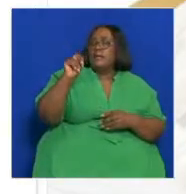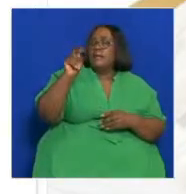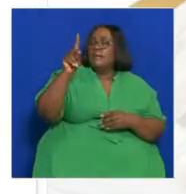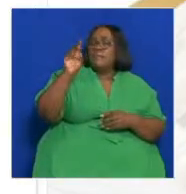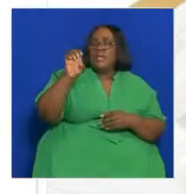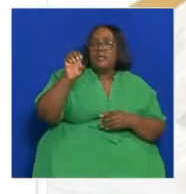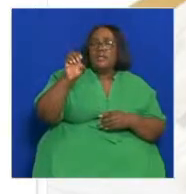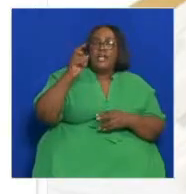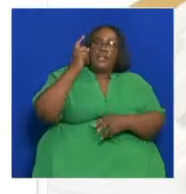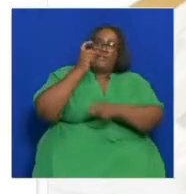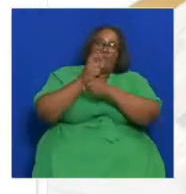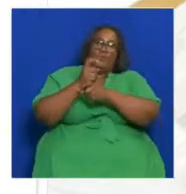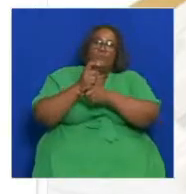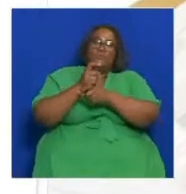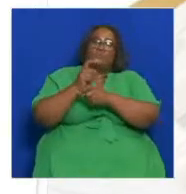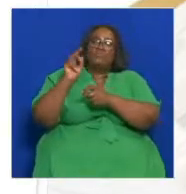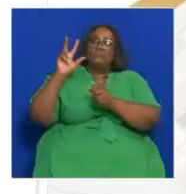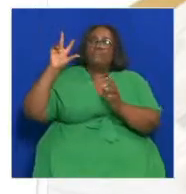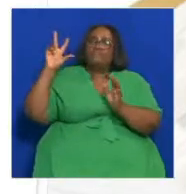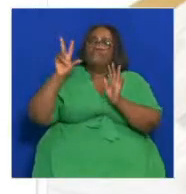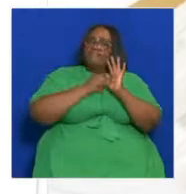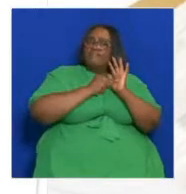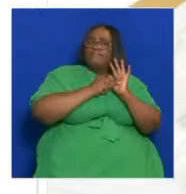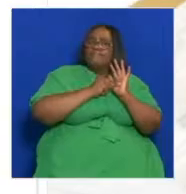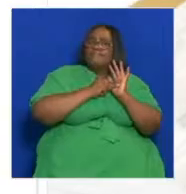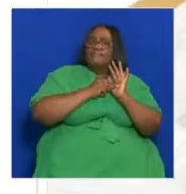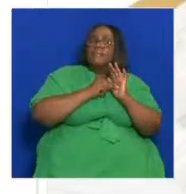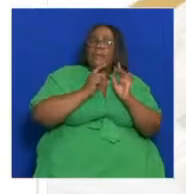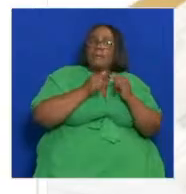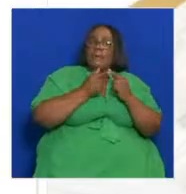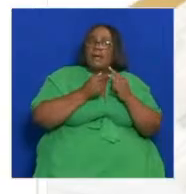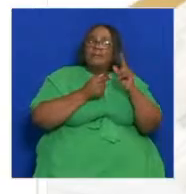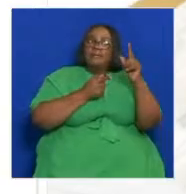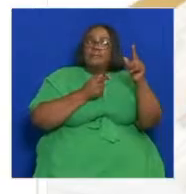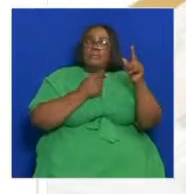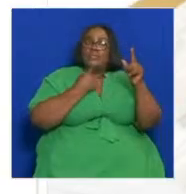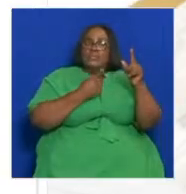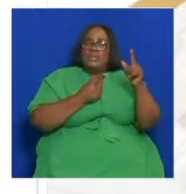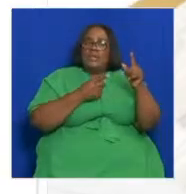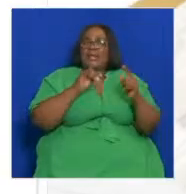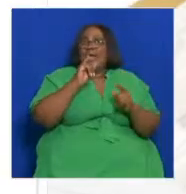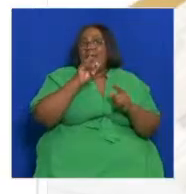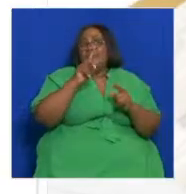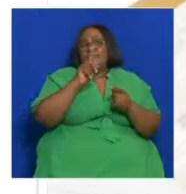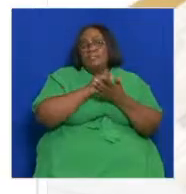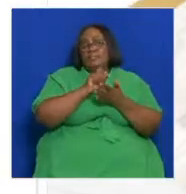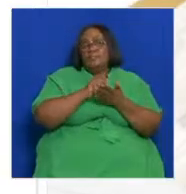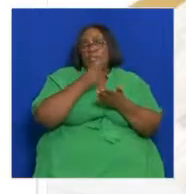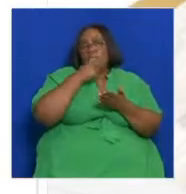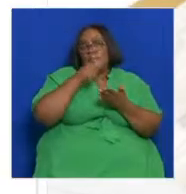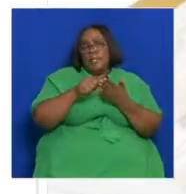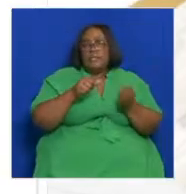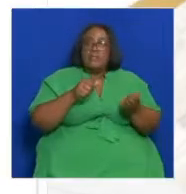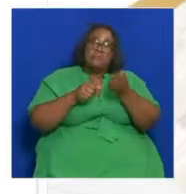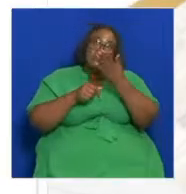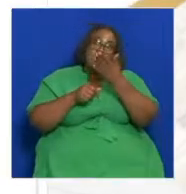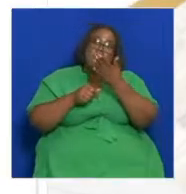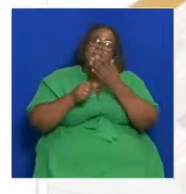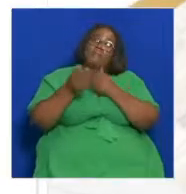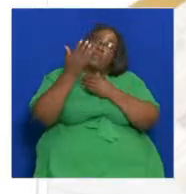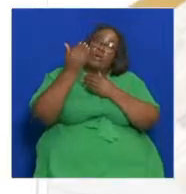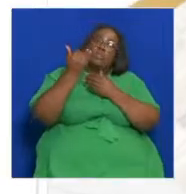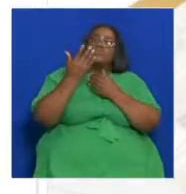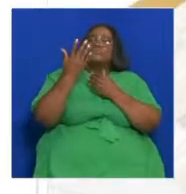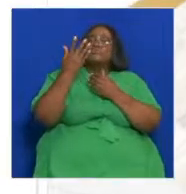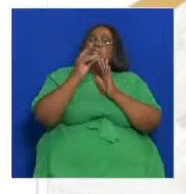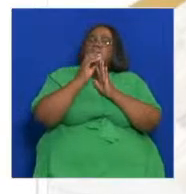the alleged leak. The ID wrote a letter to Mr. Nkabinde calling on him to provide a statement, and if